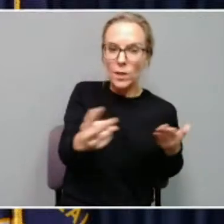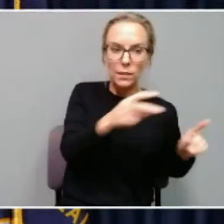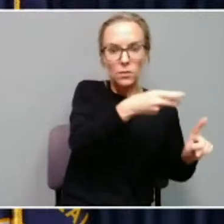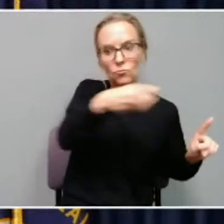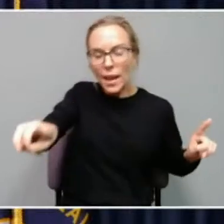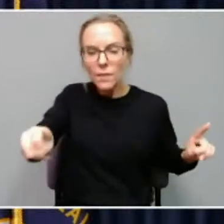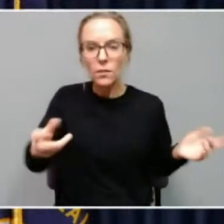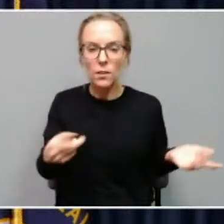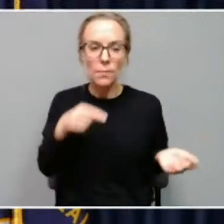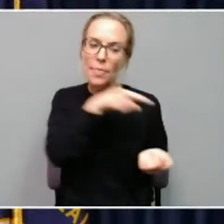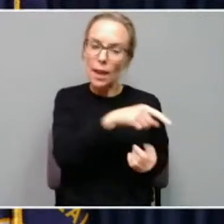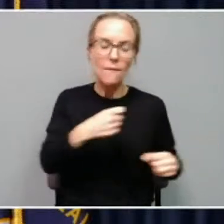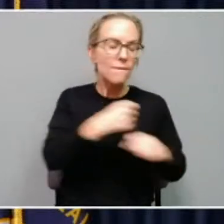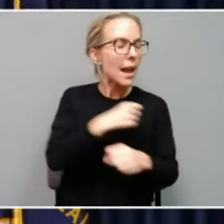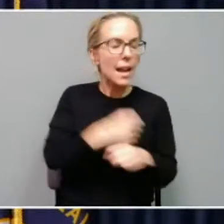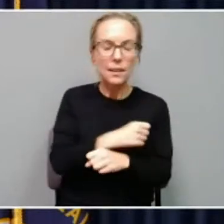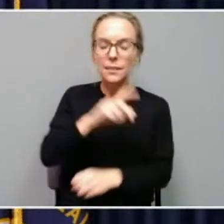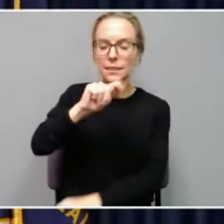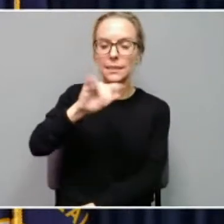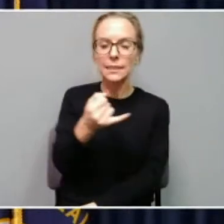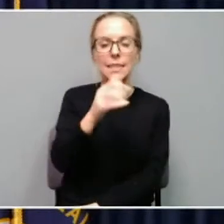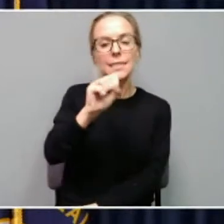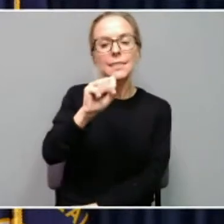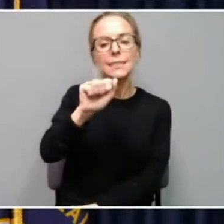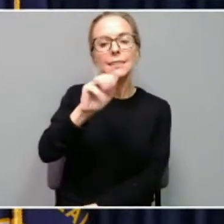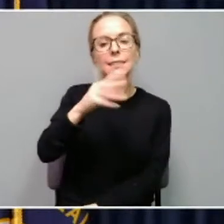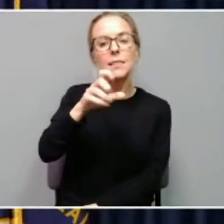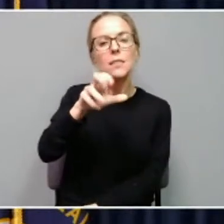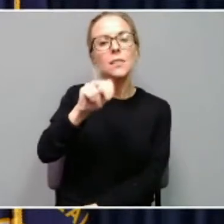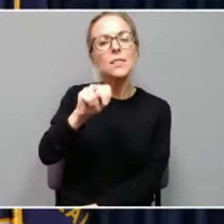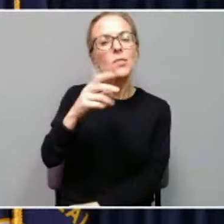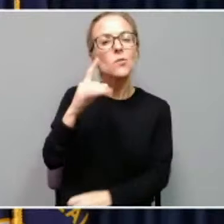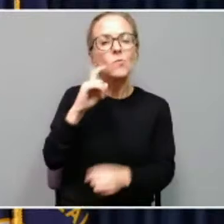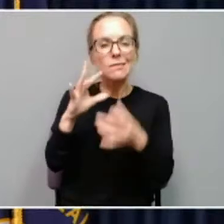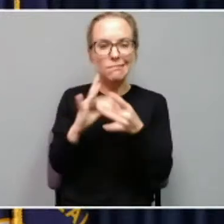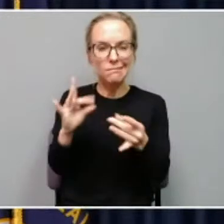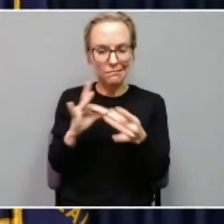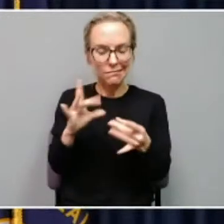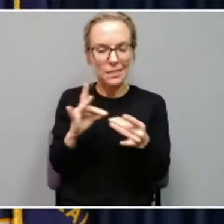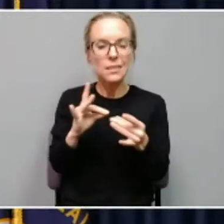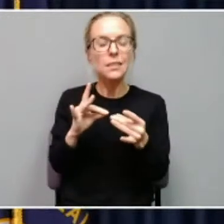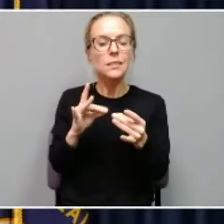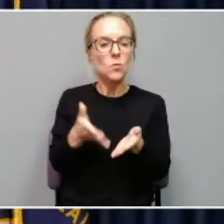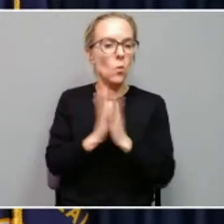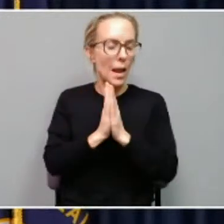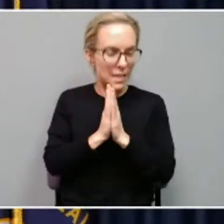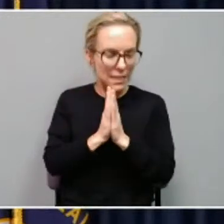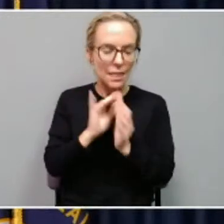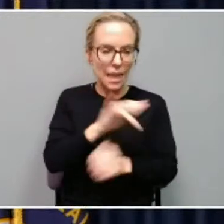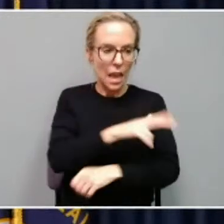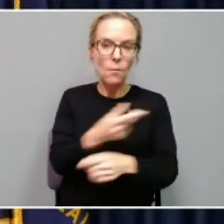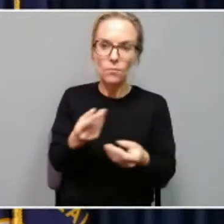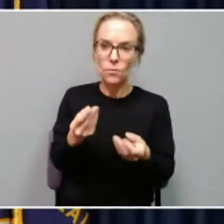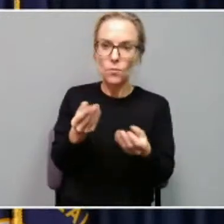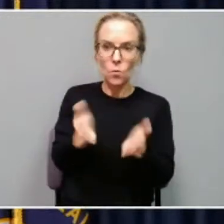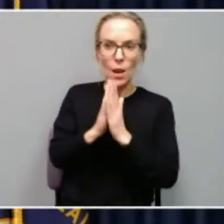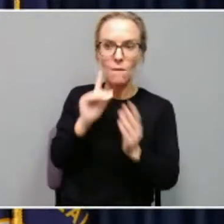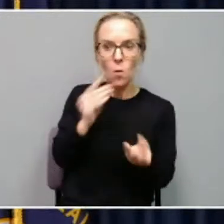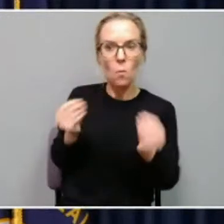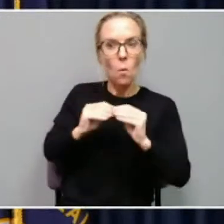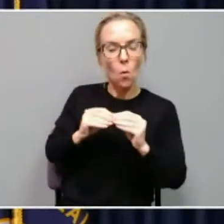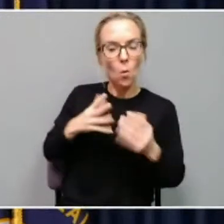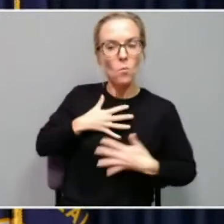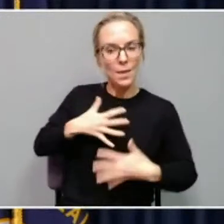fighting. TJ Sampson, we mentioned on Friday briefly, had to request more ventilators. So let's remember